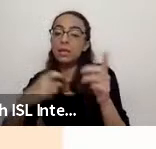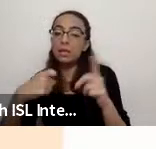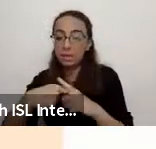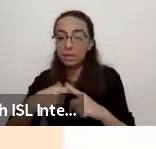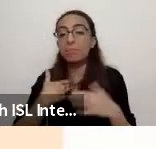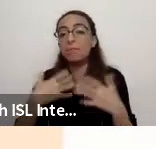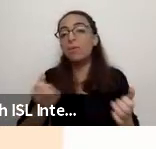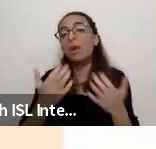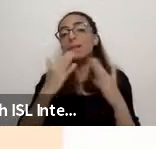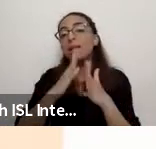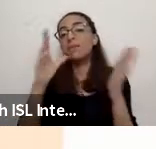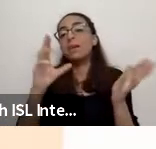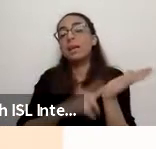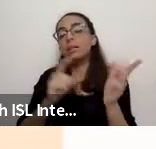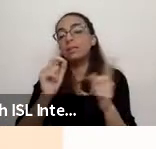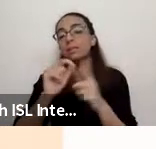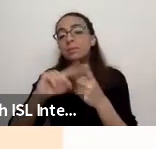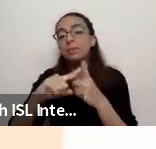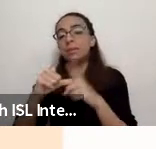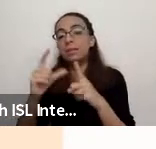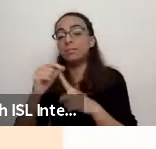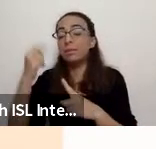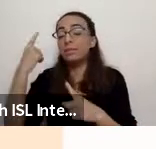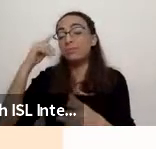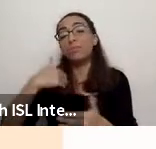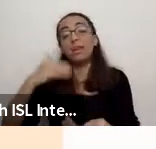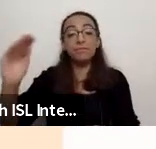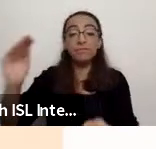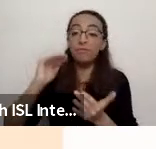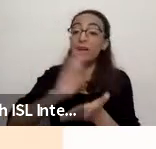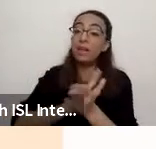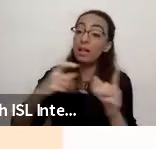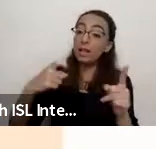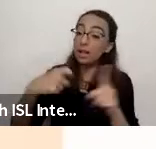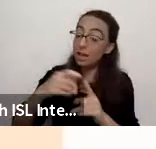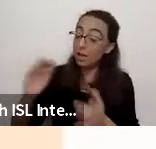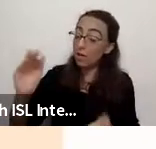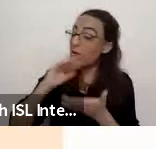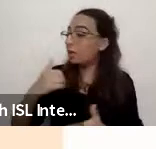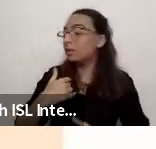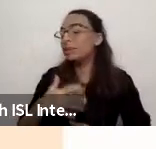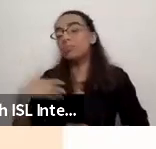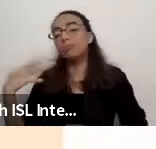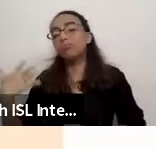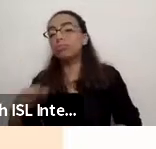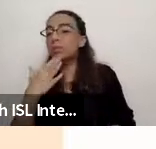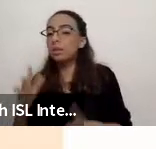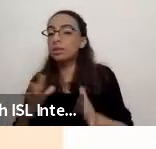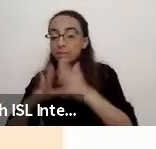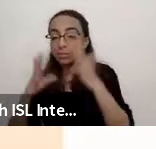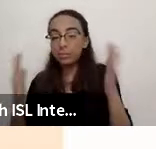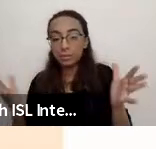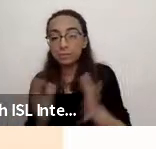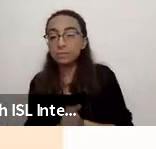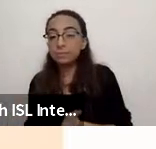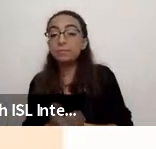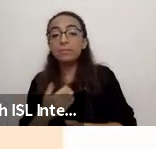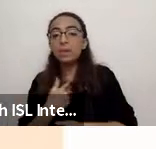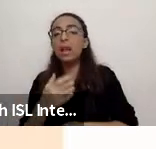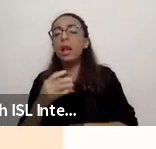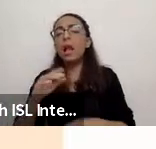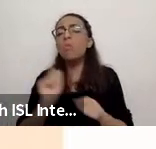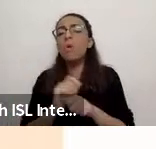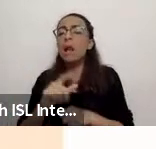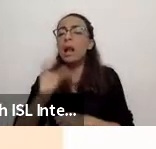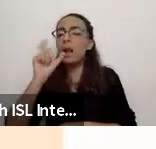and Mindtree for bestowing us with the prestigious Helen Keller Award. We are a cafe chain that